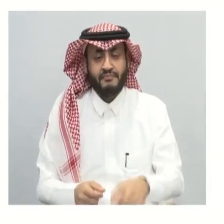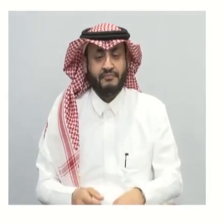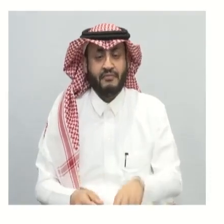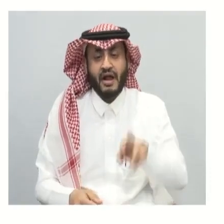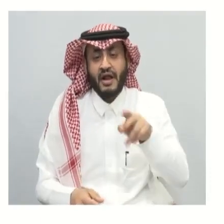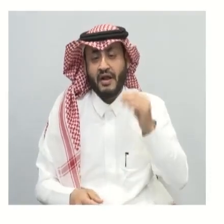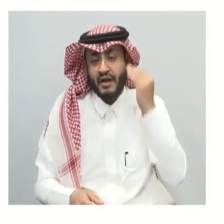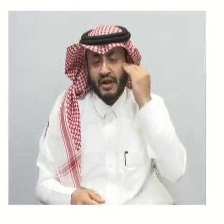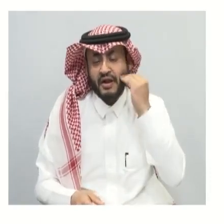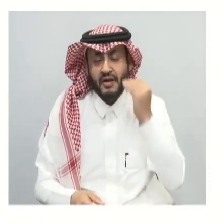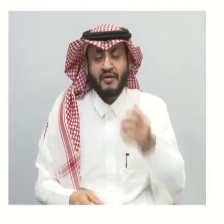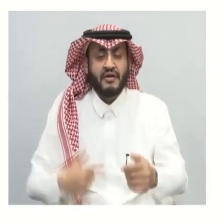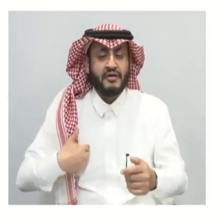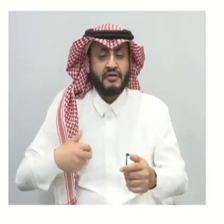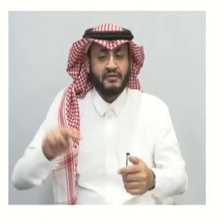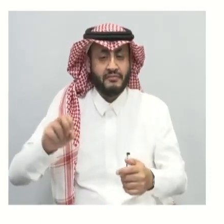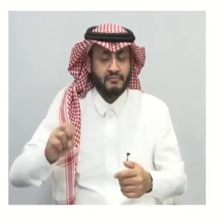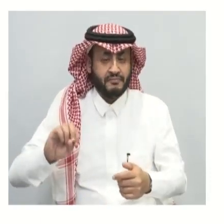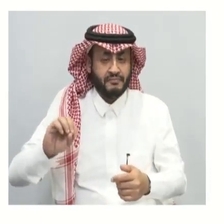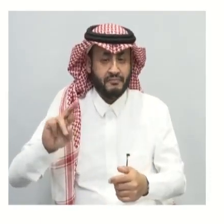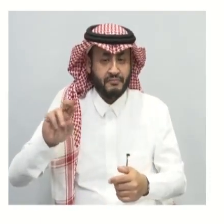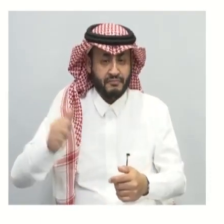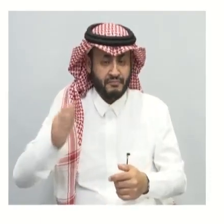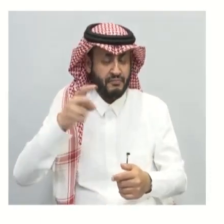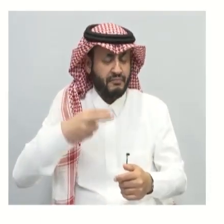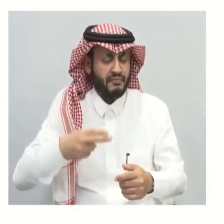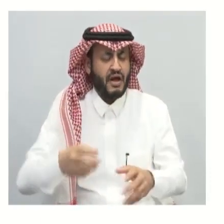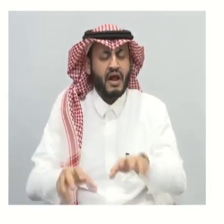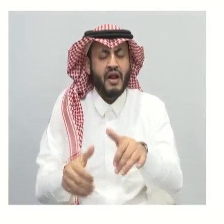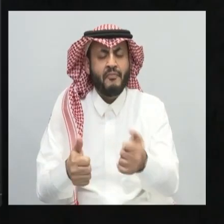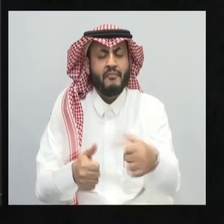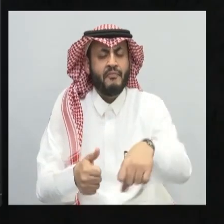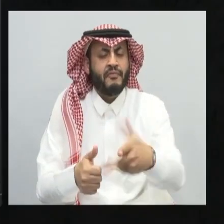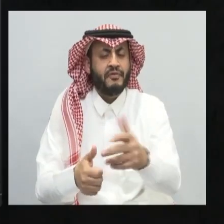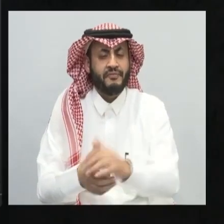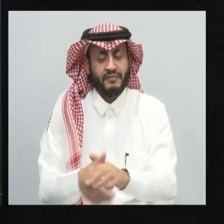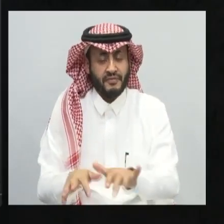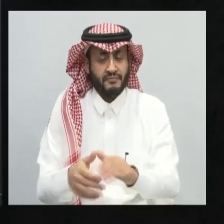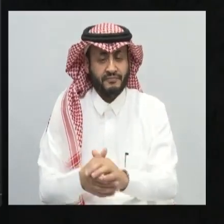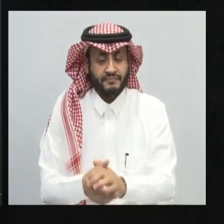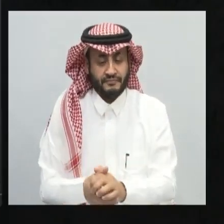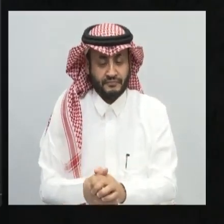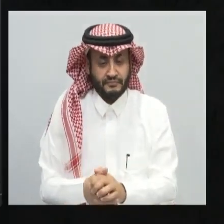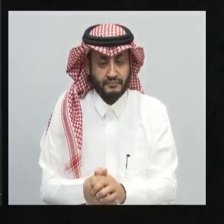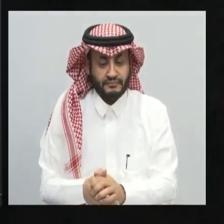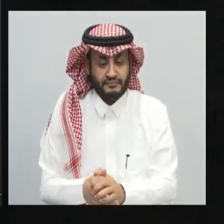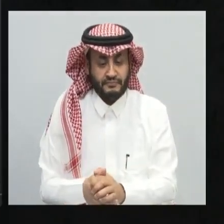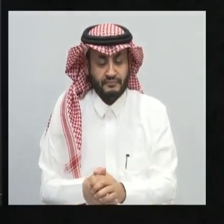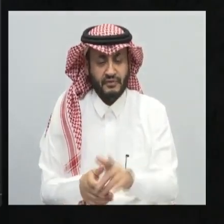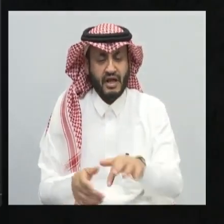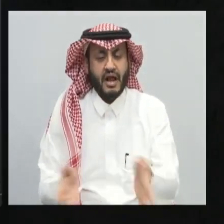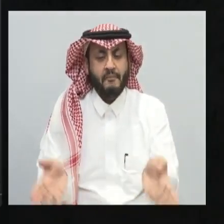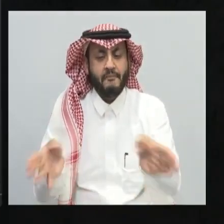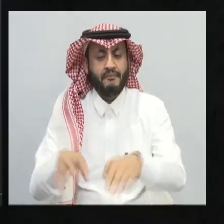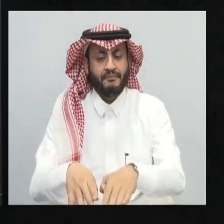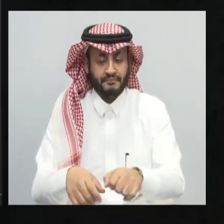say to Noura. So the complaint, what was wrong with her computer? We will say that the computer